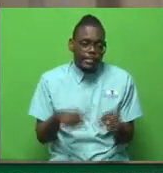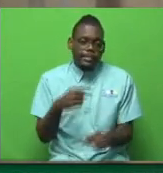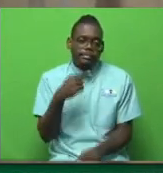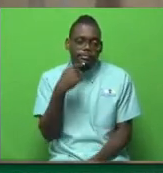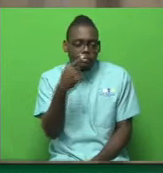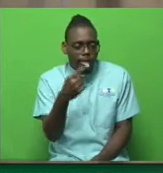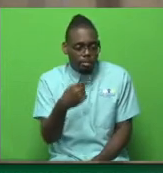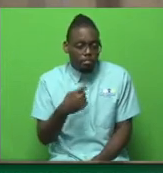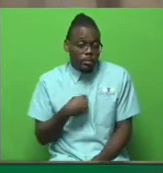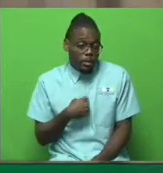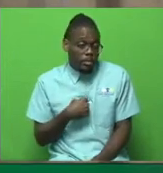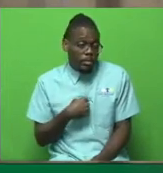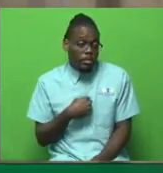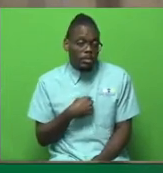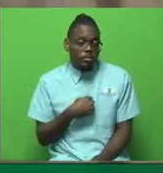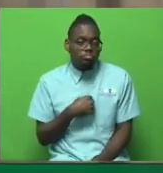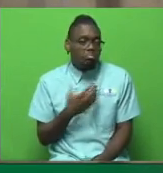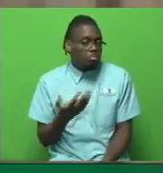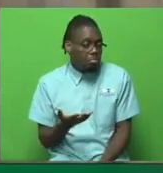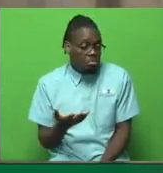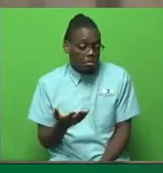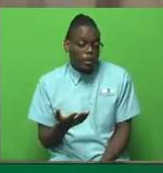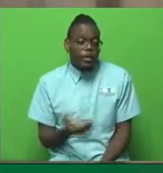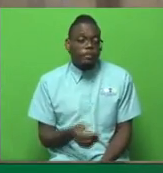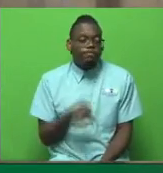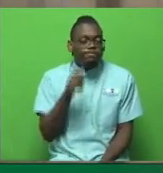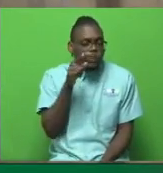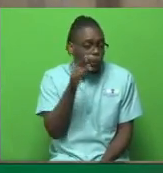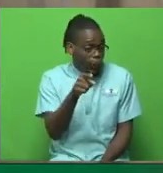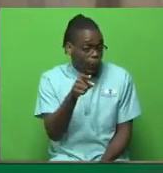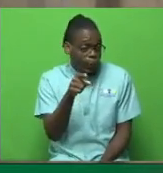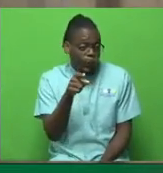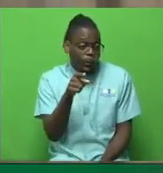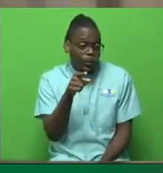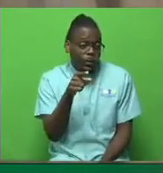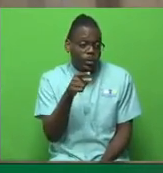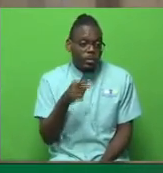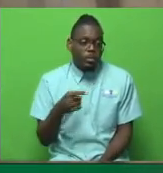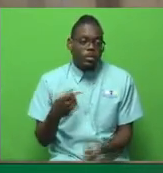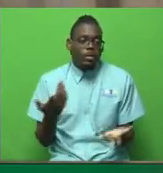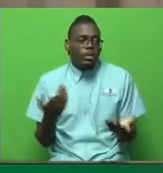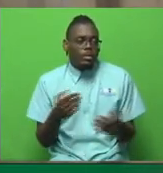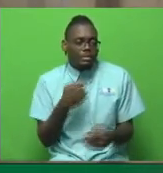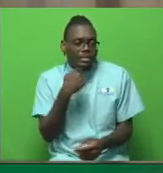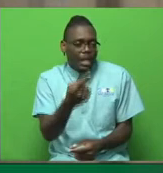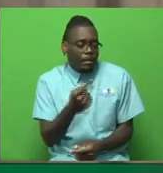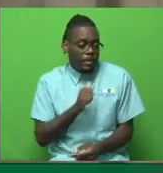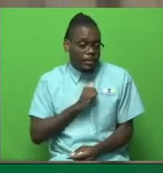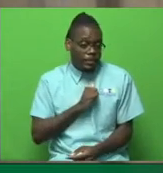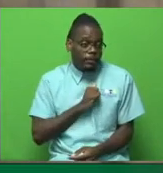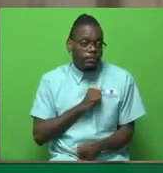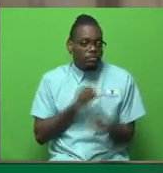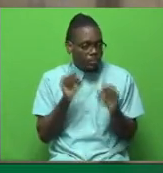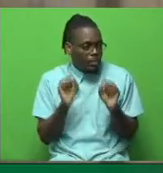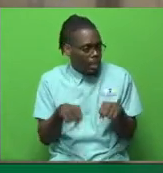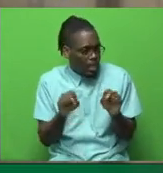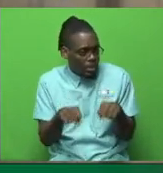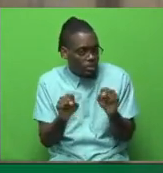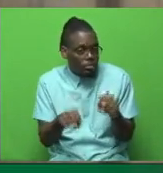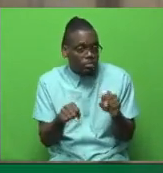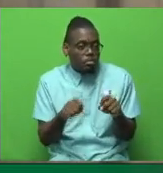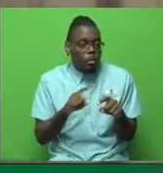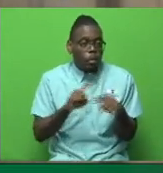cannot tell me that you so effectively manage to sell yourself your own propaganda that you don't